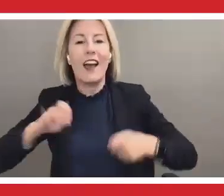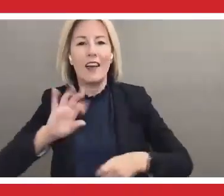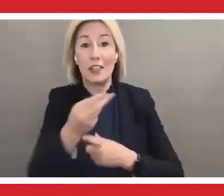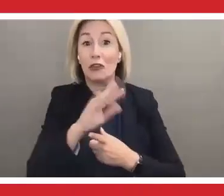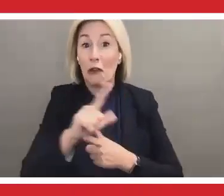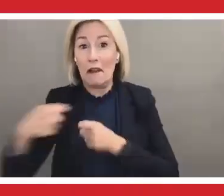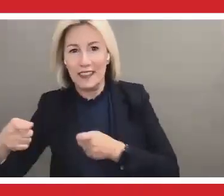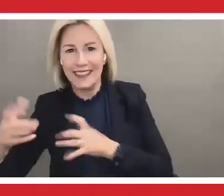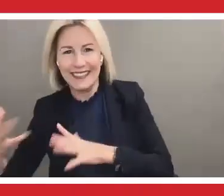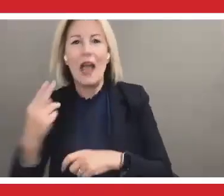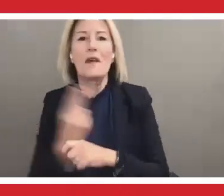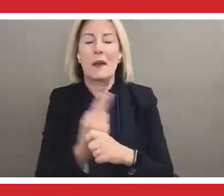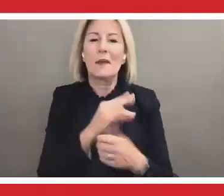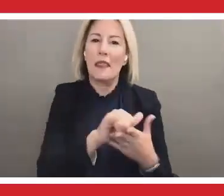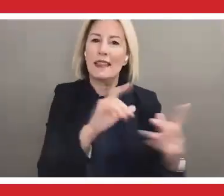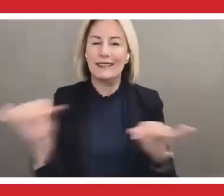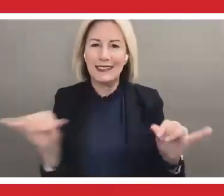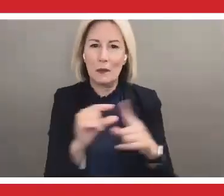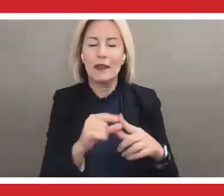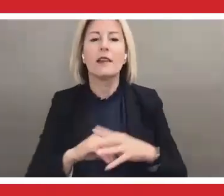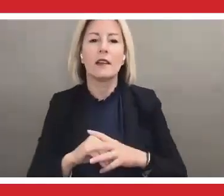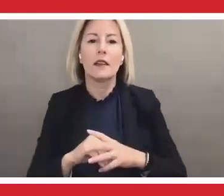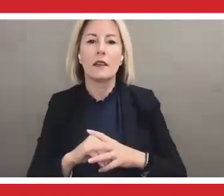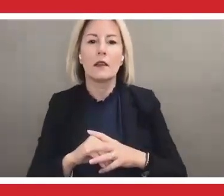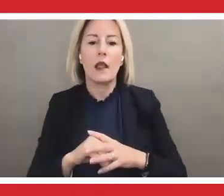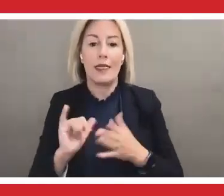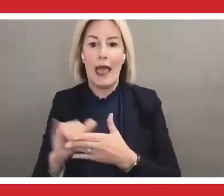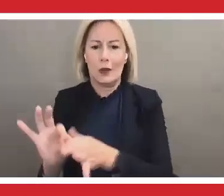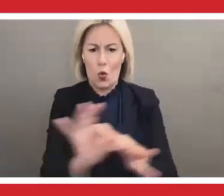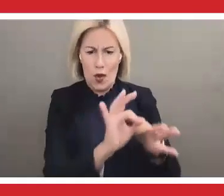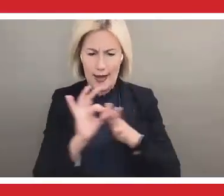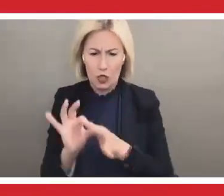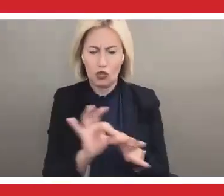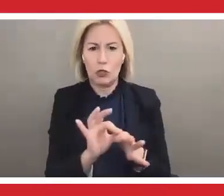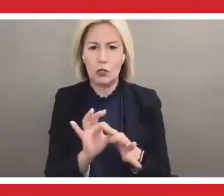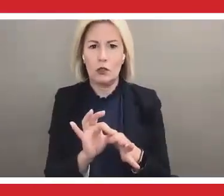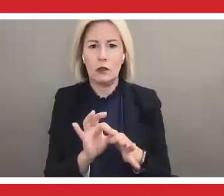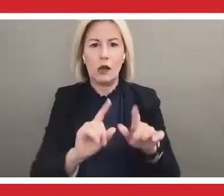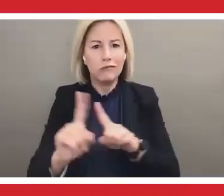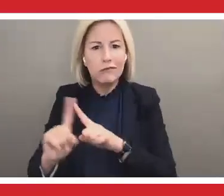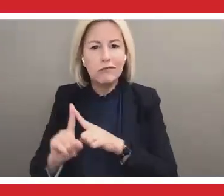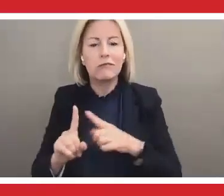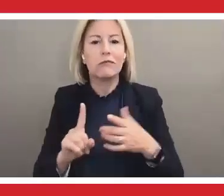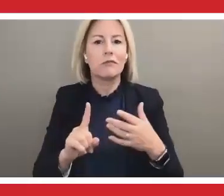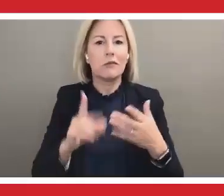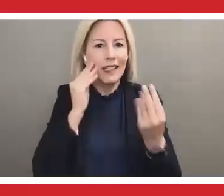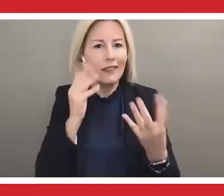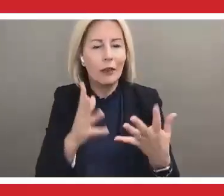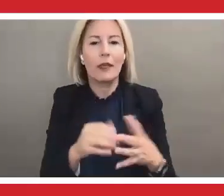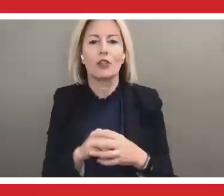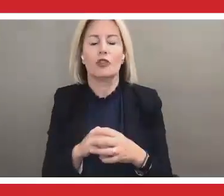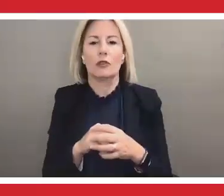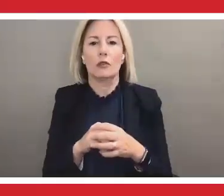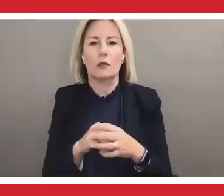this expression. The coordination of all the digital transformation effort that the